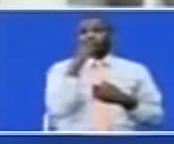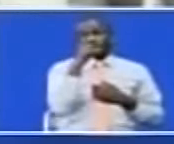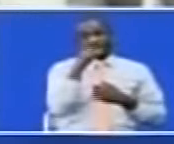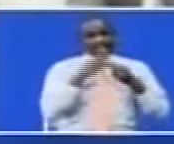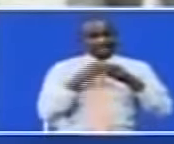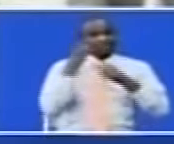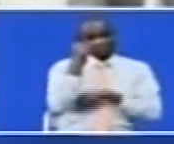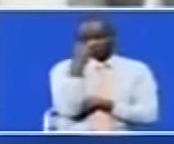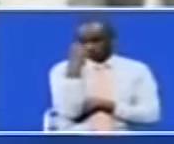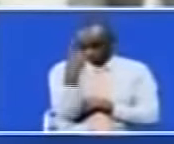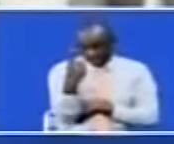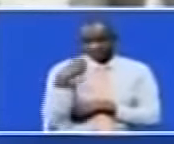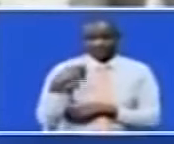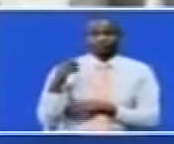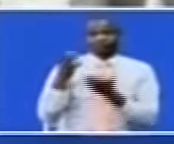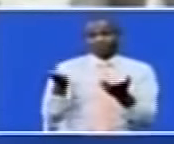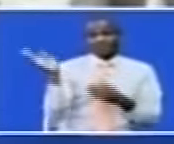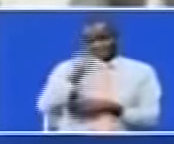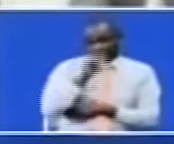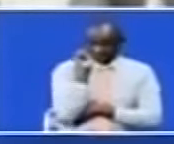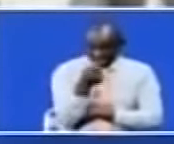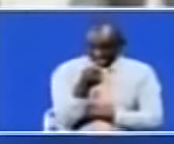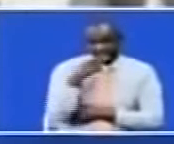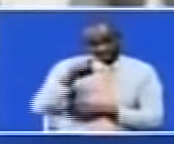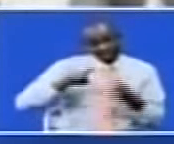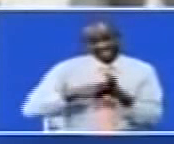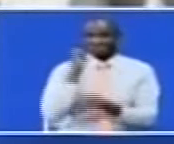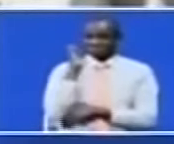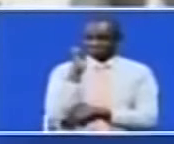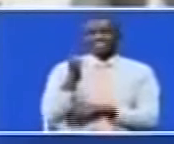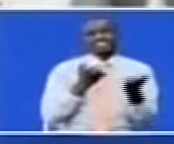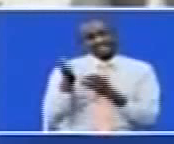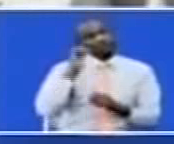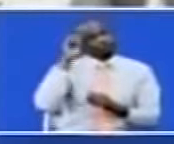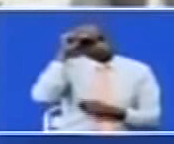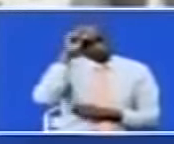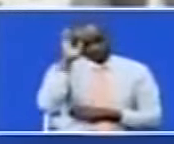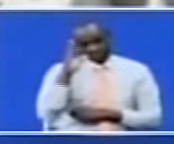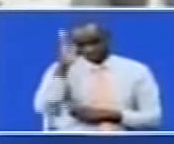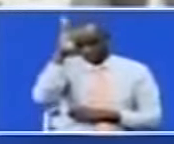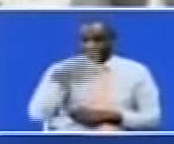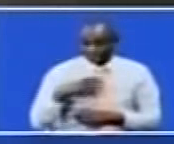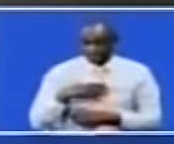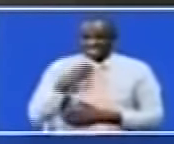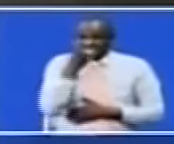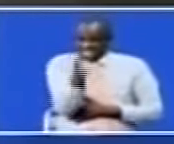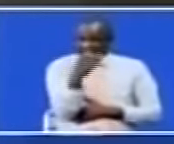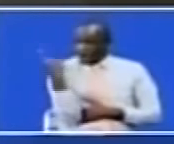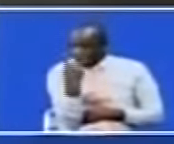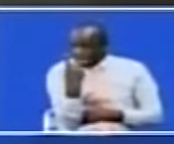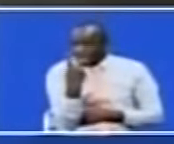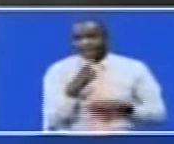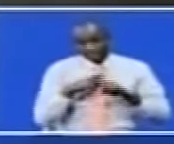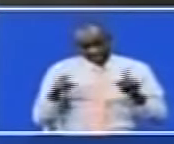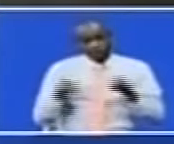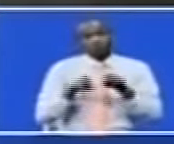in Rome, he later returned to Kenya, keen on evangelism and being a servant of God's people, not just in the country but the larger faithful